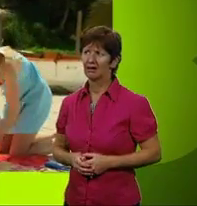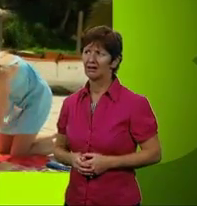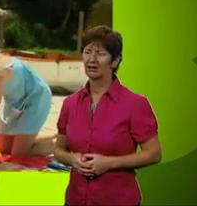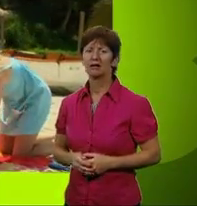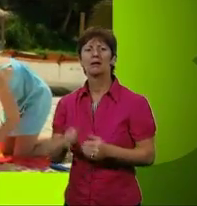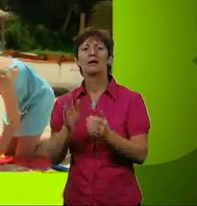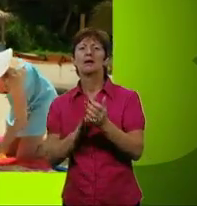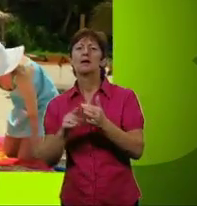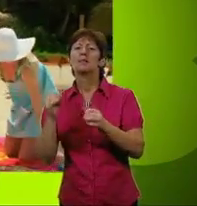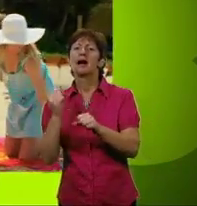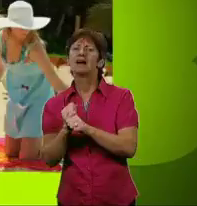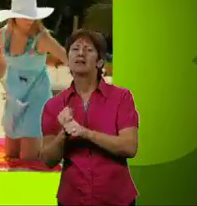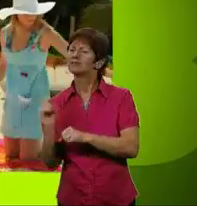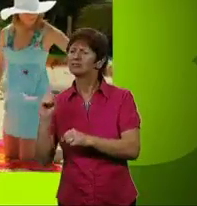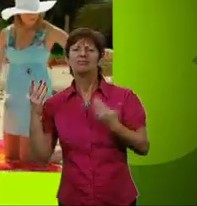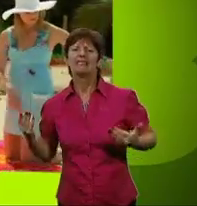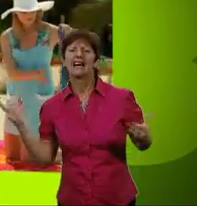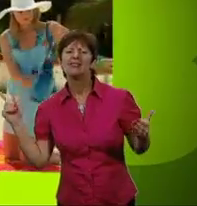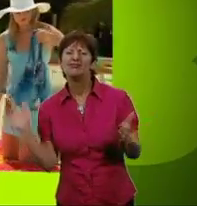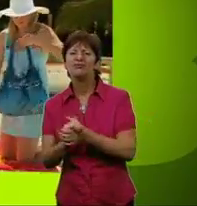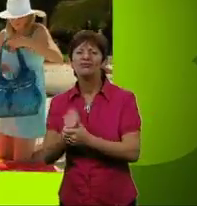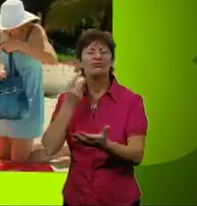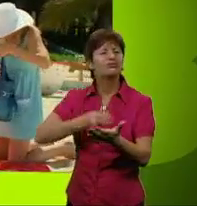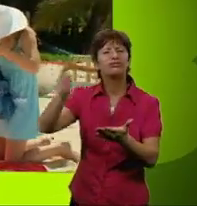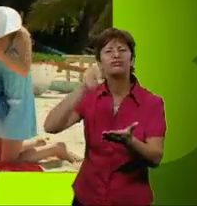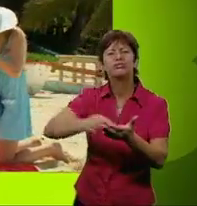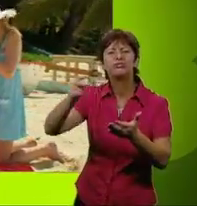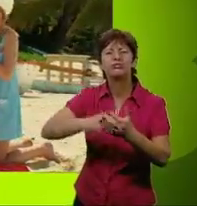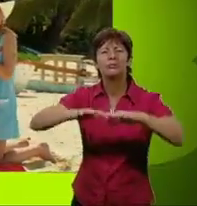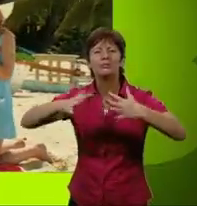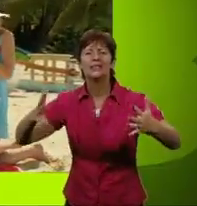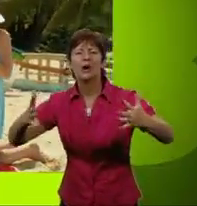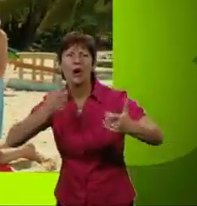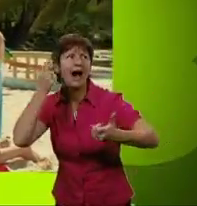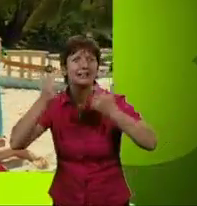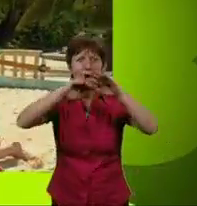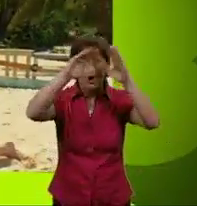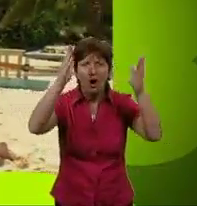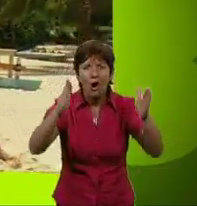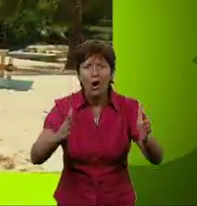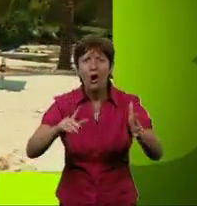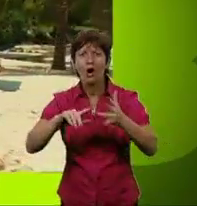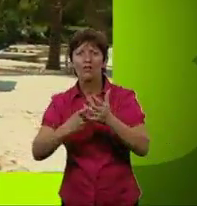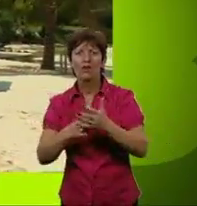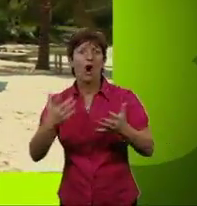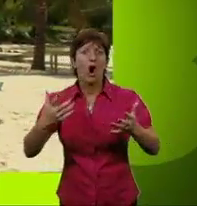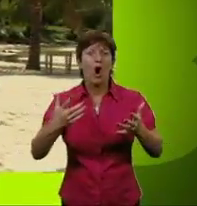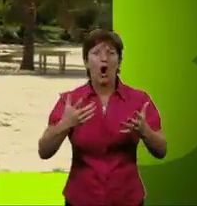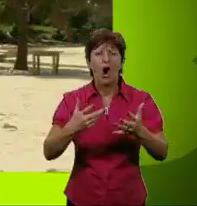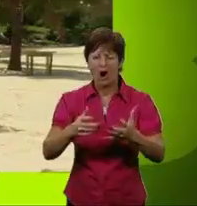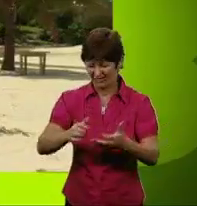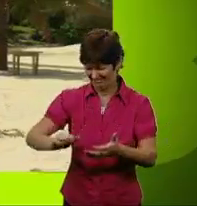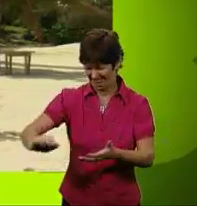Hello, Meg. What's it going to be today? Stroll on the beach? Exploring a cove or...? Degreasing the cafe cooker. Me